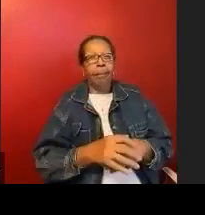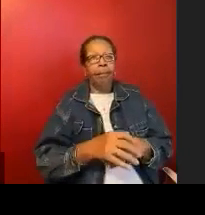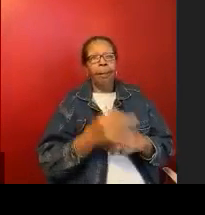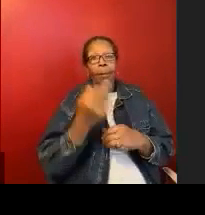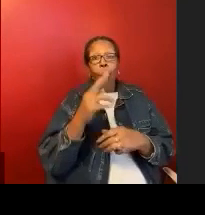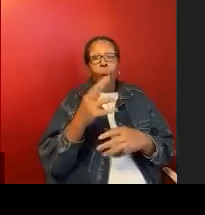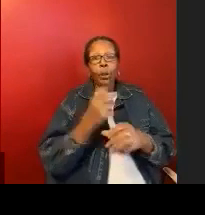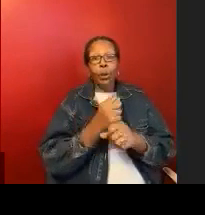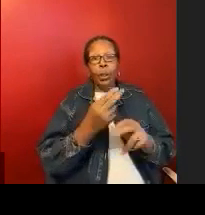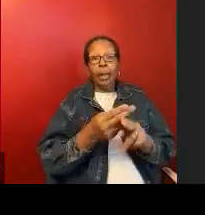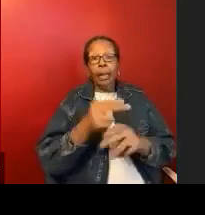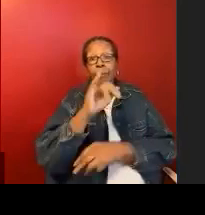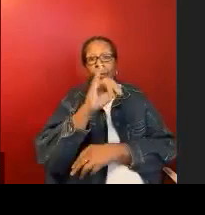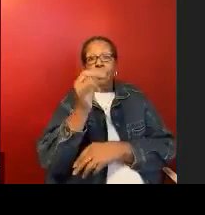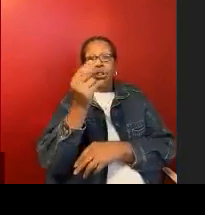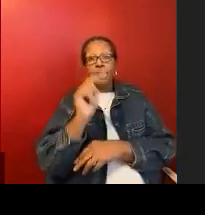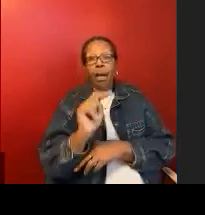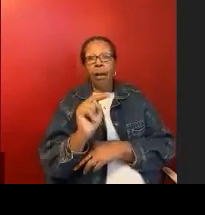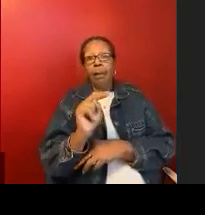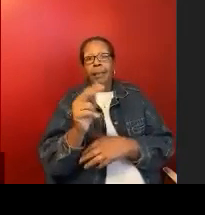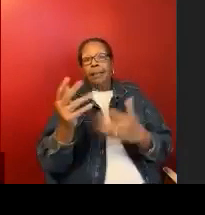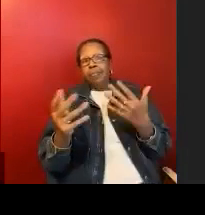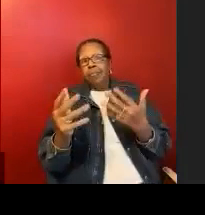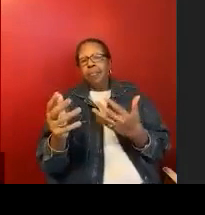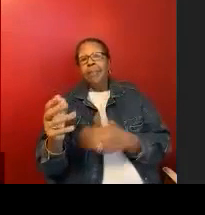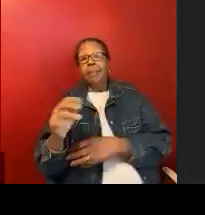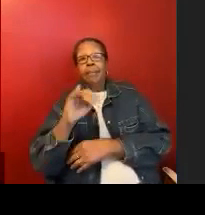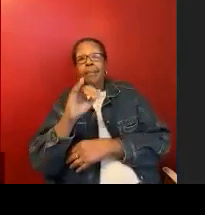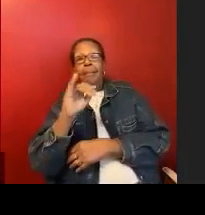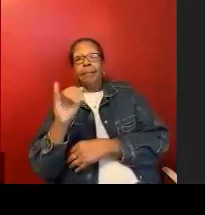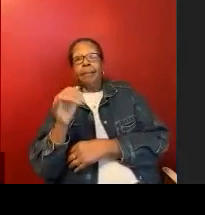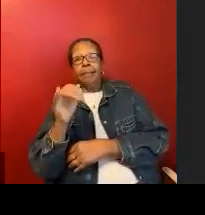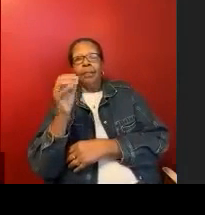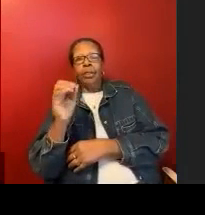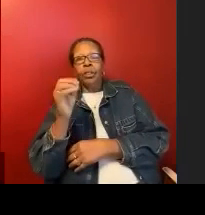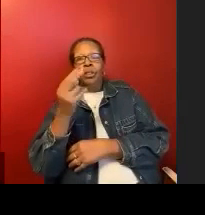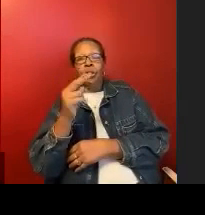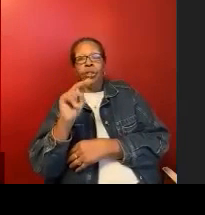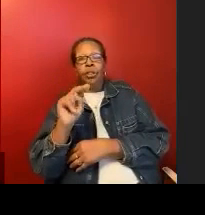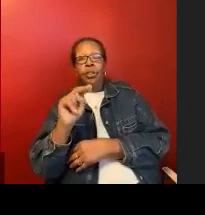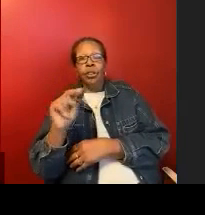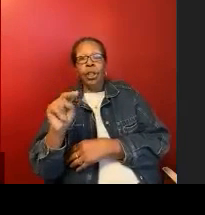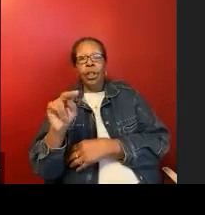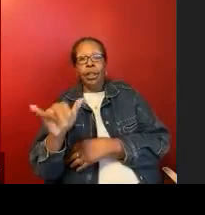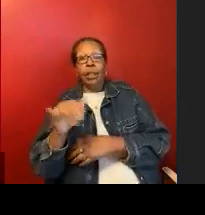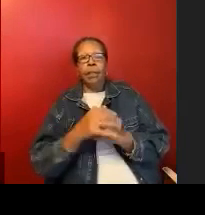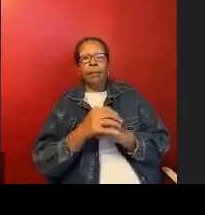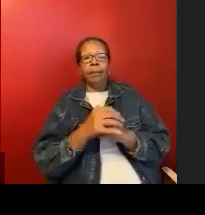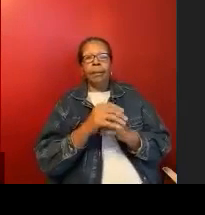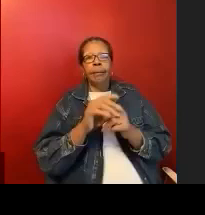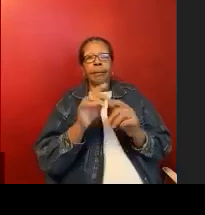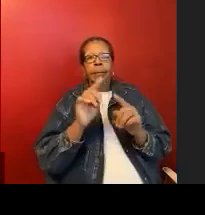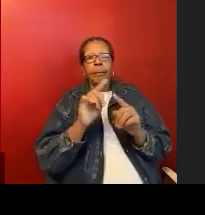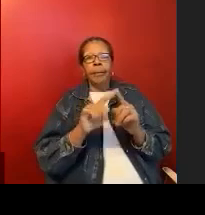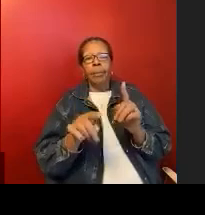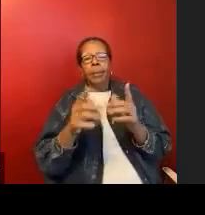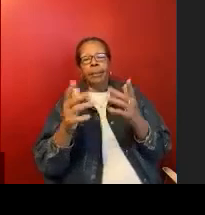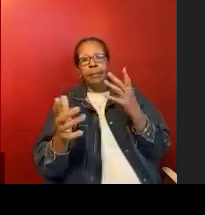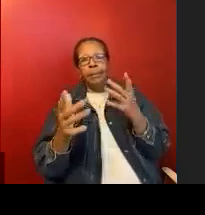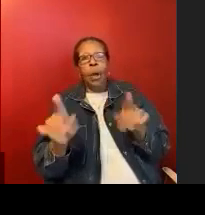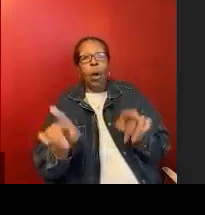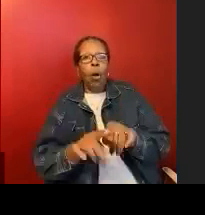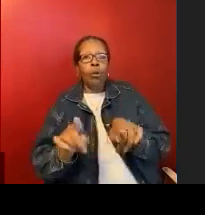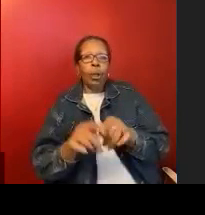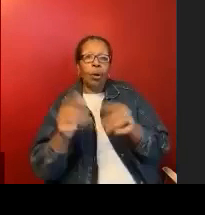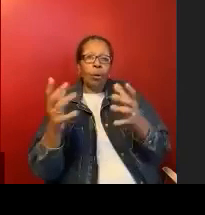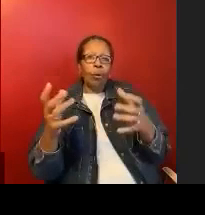know, John F. Kennedy was called Jack, and I found out Jack was a nickname for John. Well, never mind. It was confusing to me. Okay, and